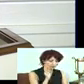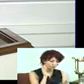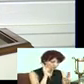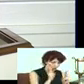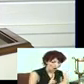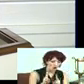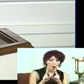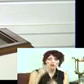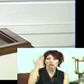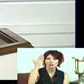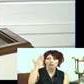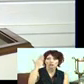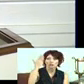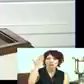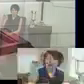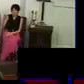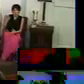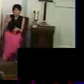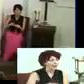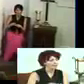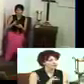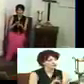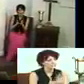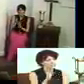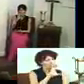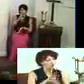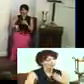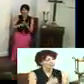In Jesus' name, amen.